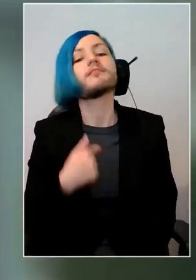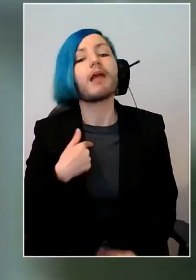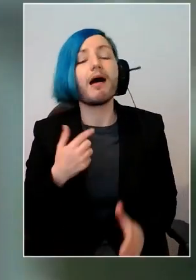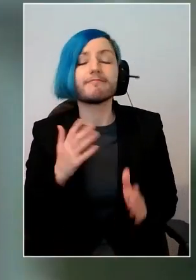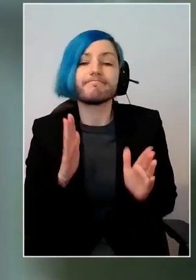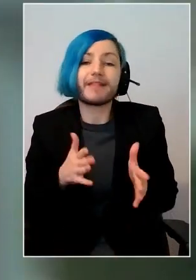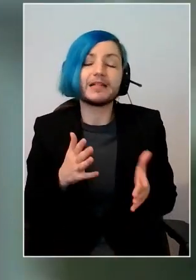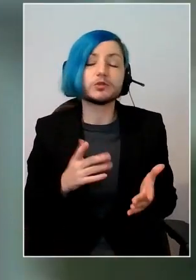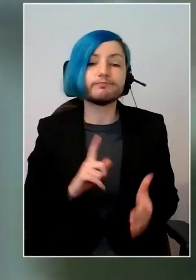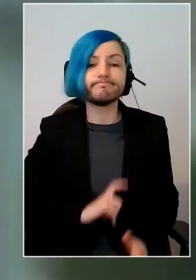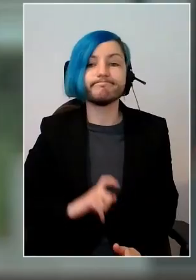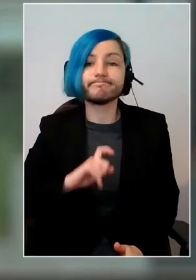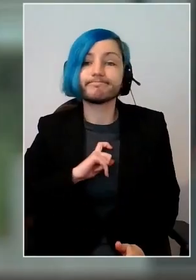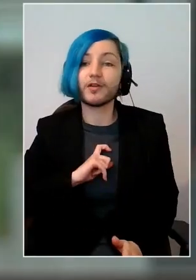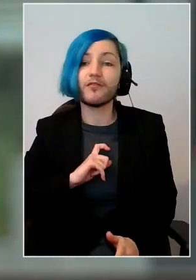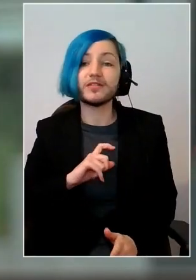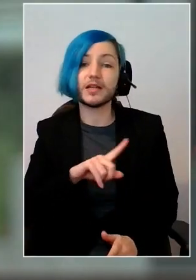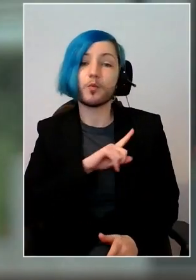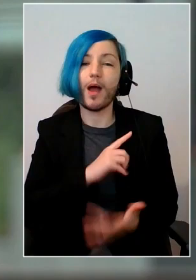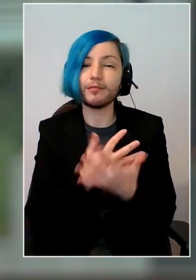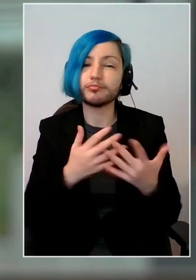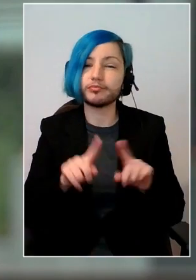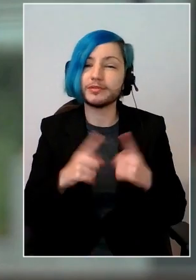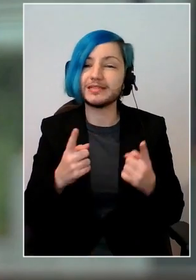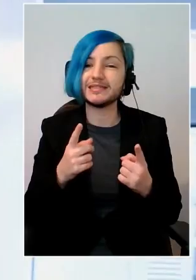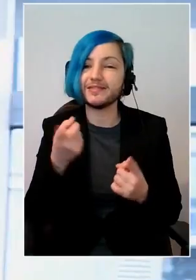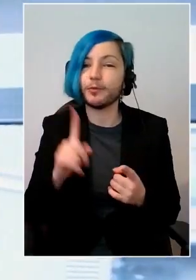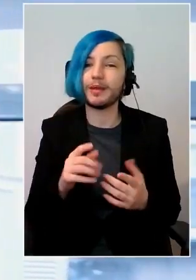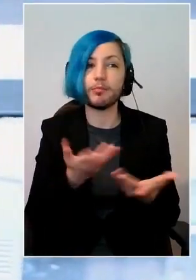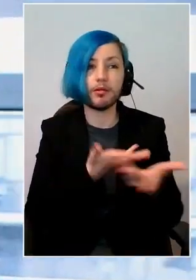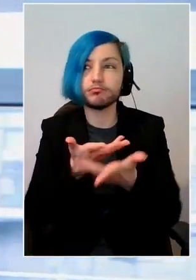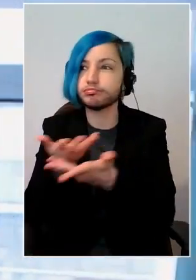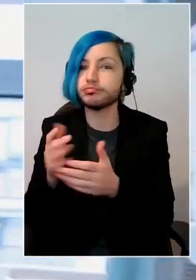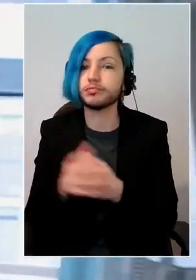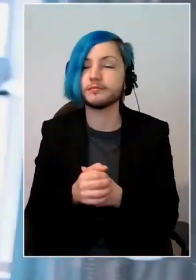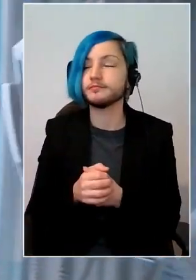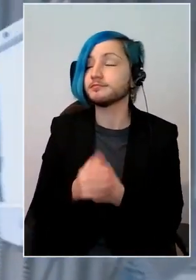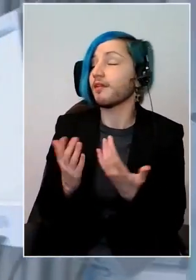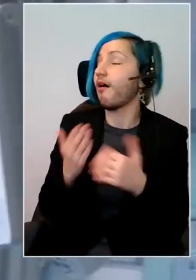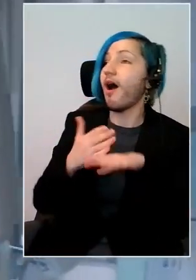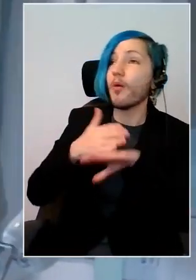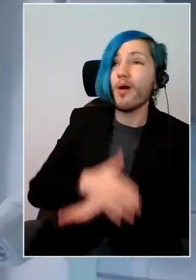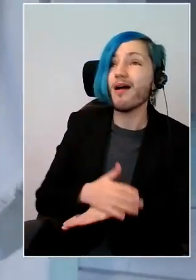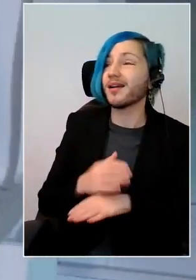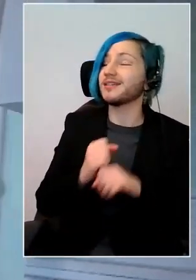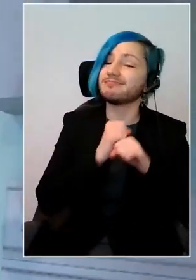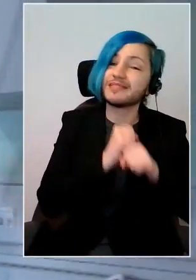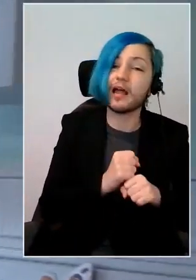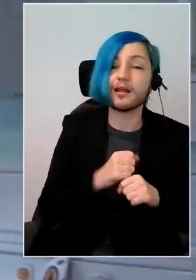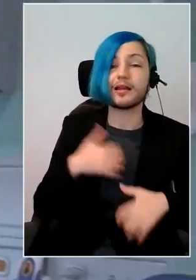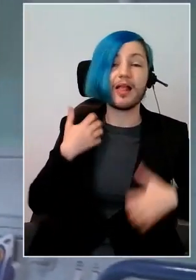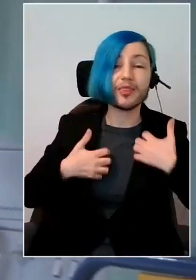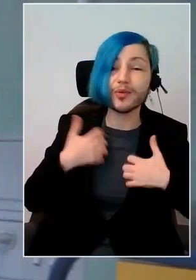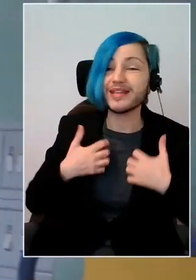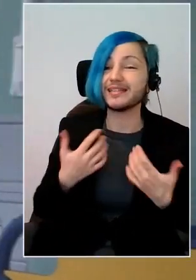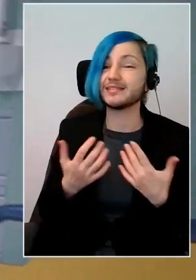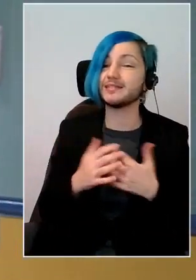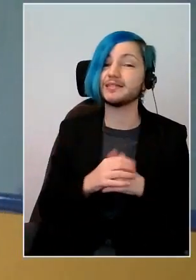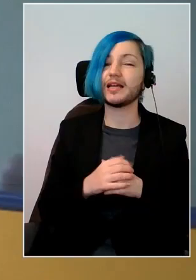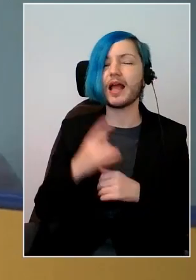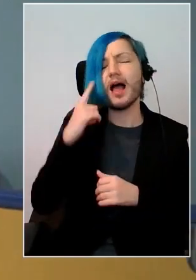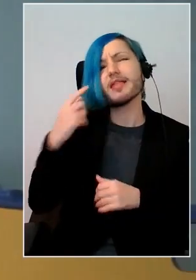with lots of different people. Hardworking, dedicated, enthusiastic, and I kind of feel like you need to